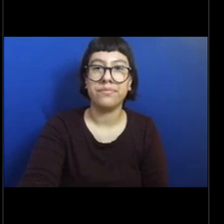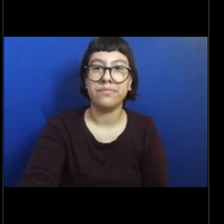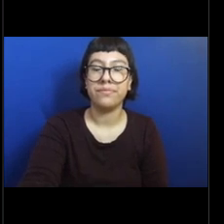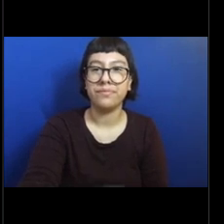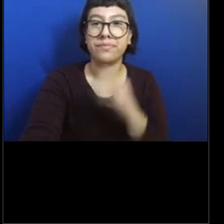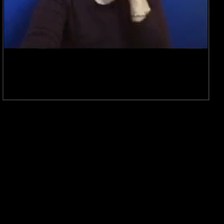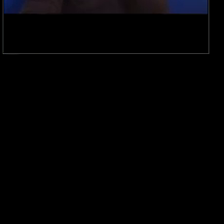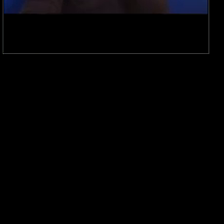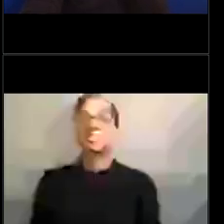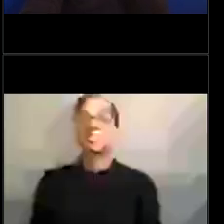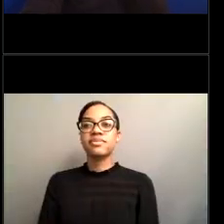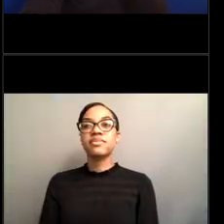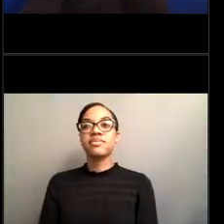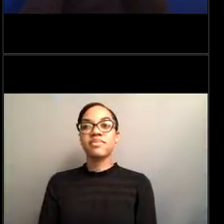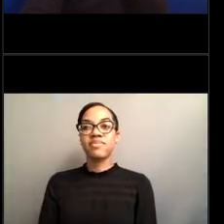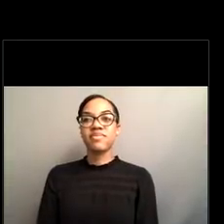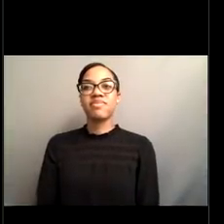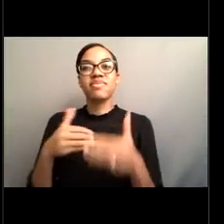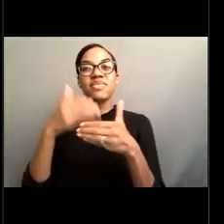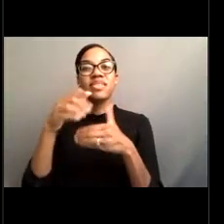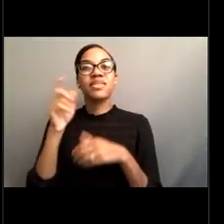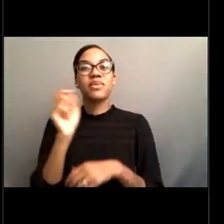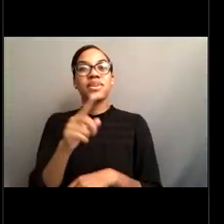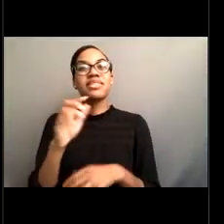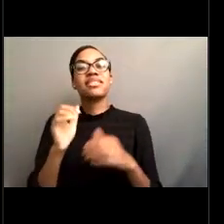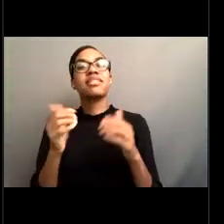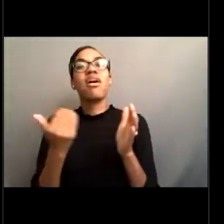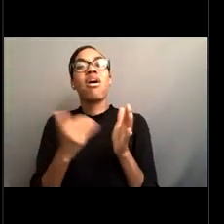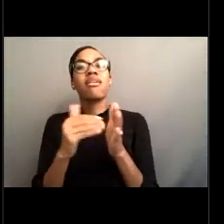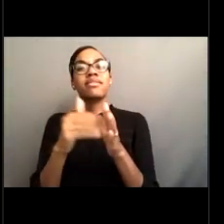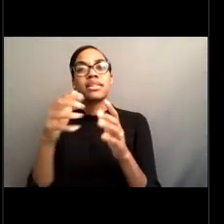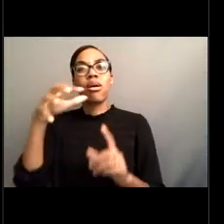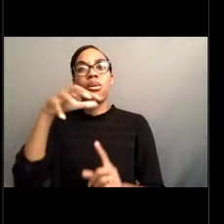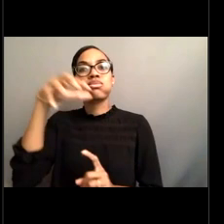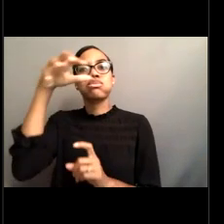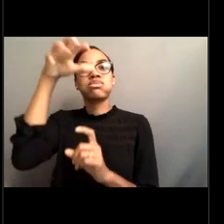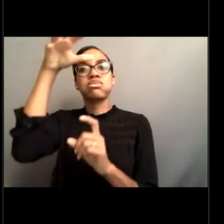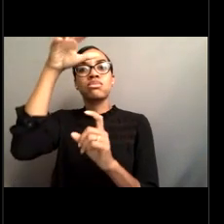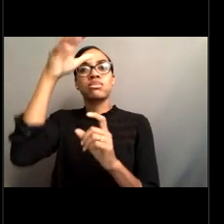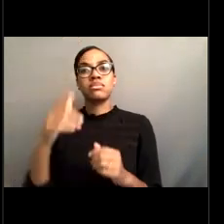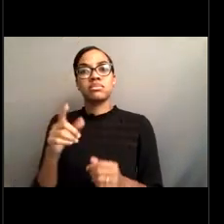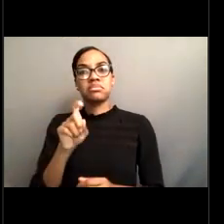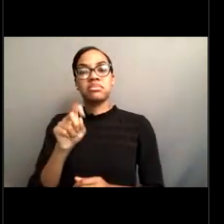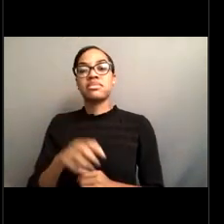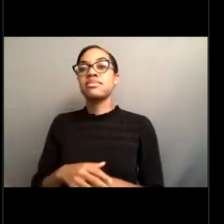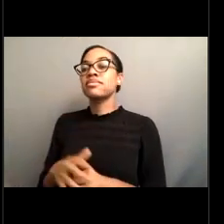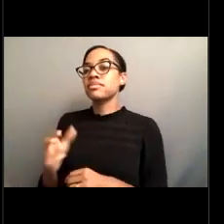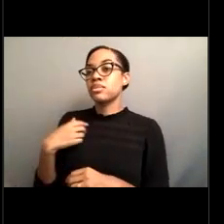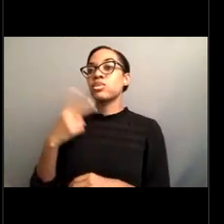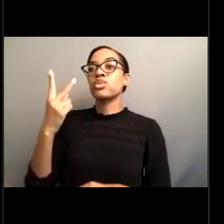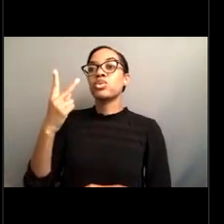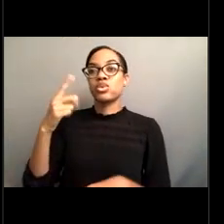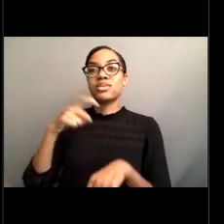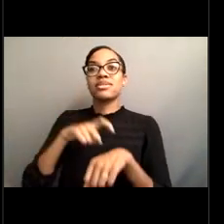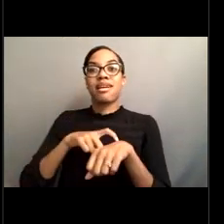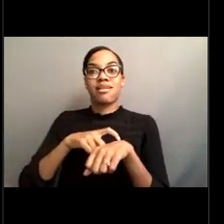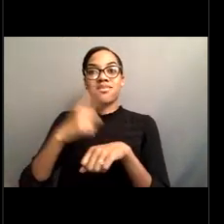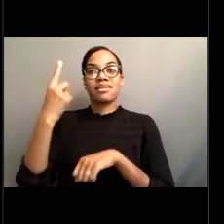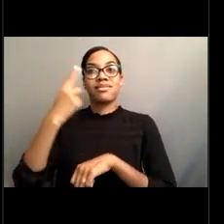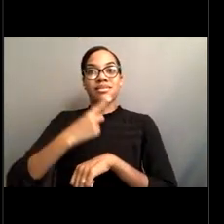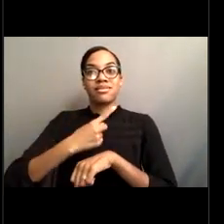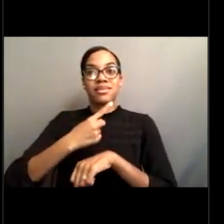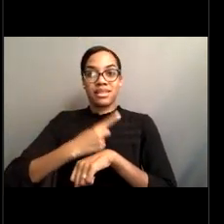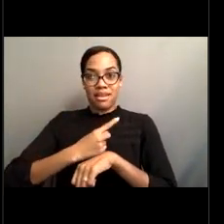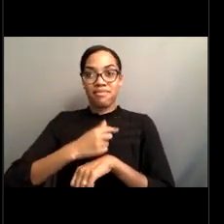How often do you send up weather balloons? Mm-hmm. So we'd send them up twice a day. We send them up once in the